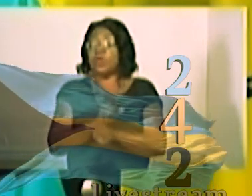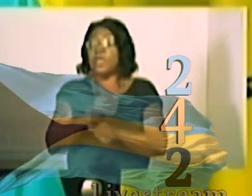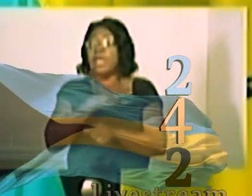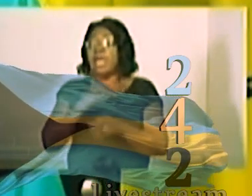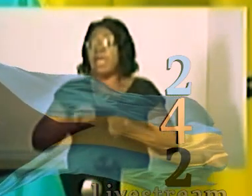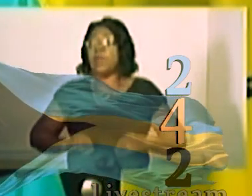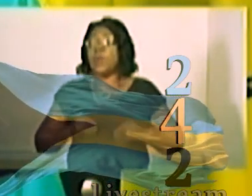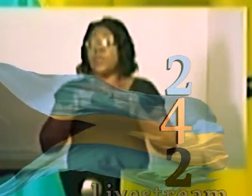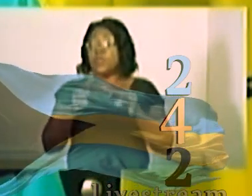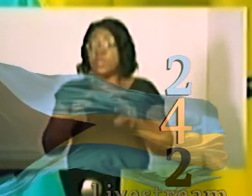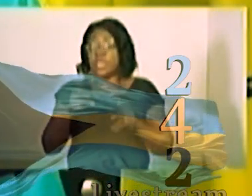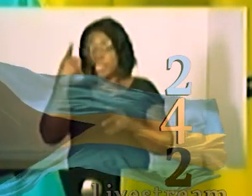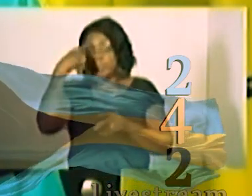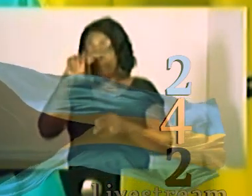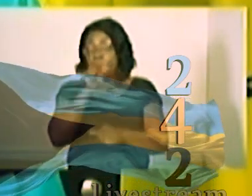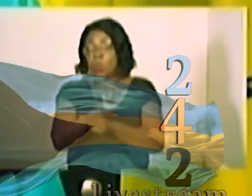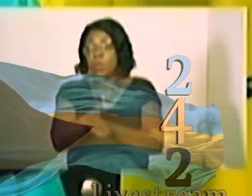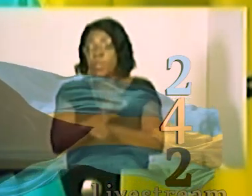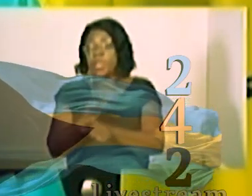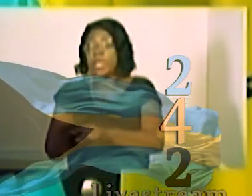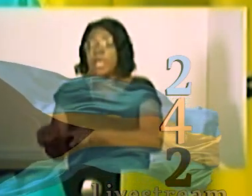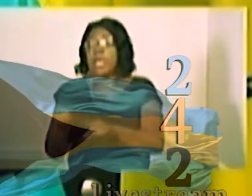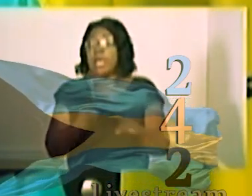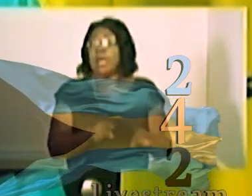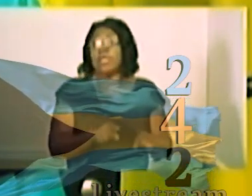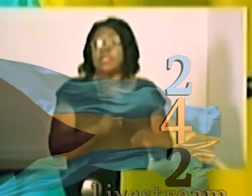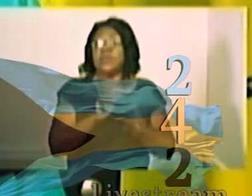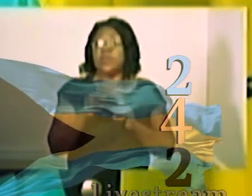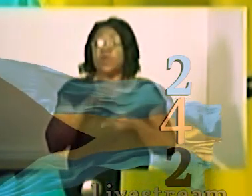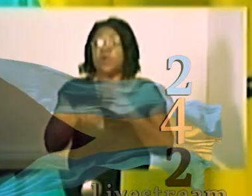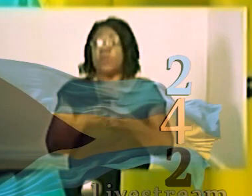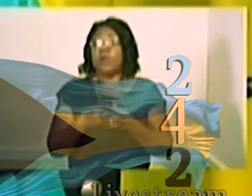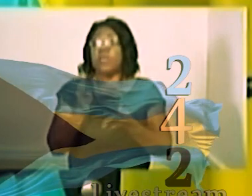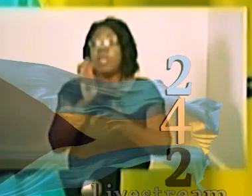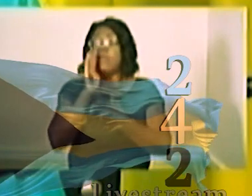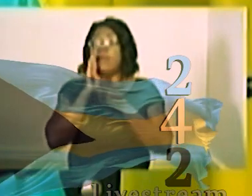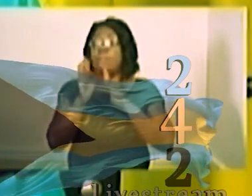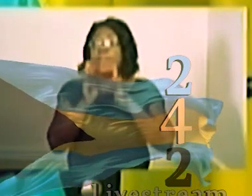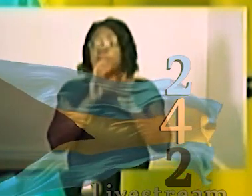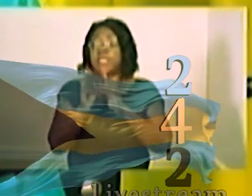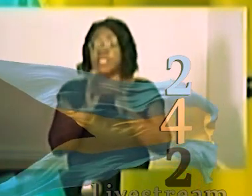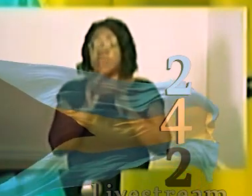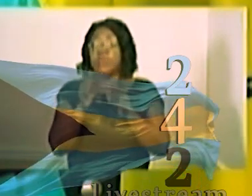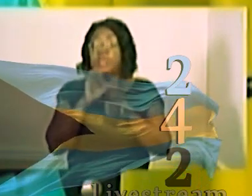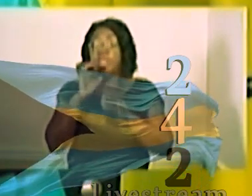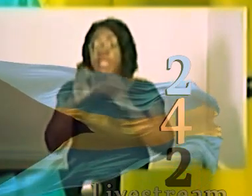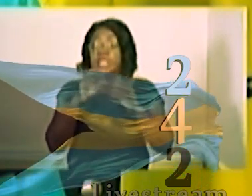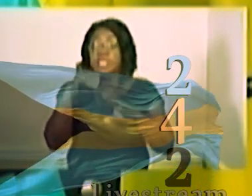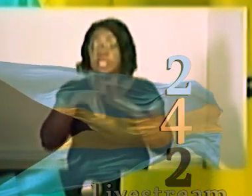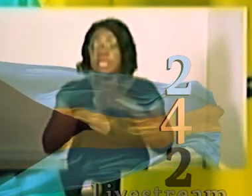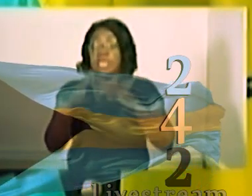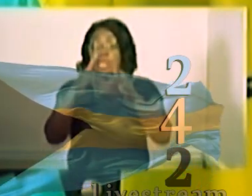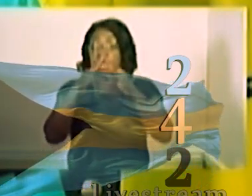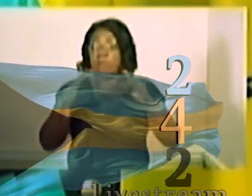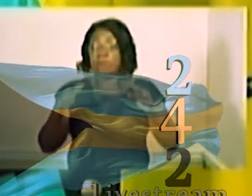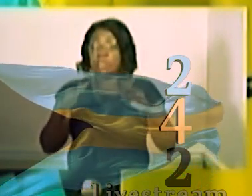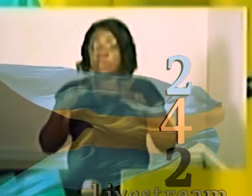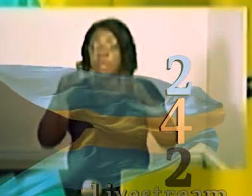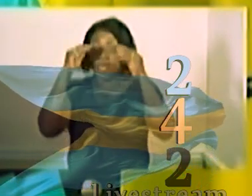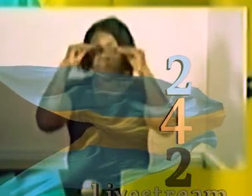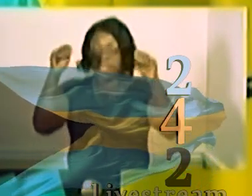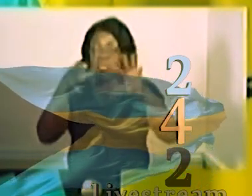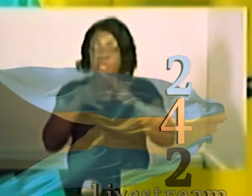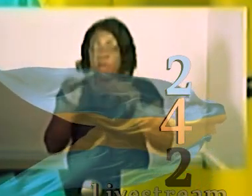work as we outlined in the recent budget communication by our Minister